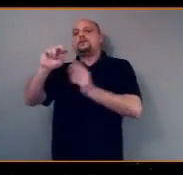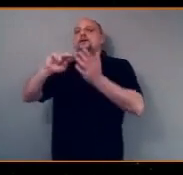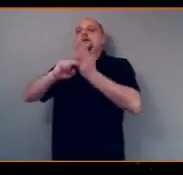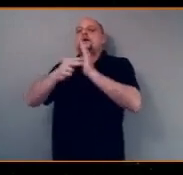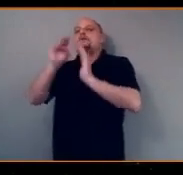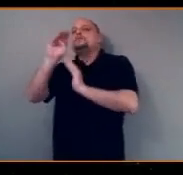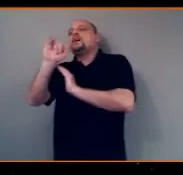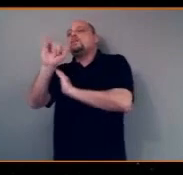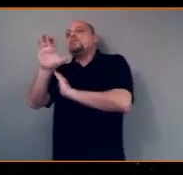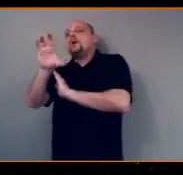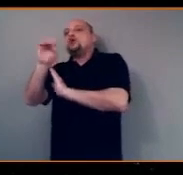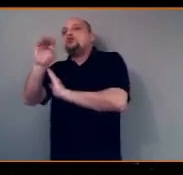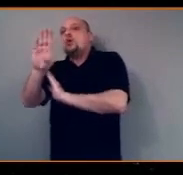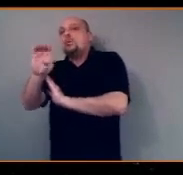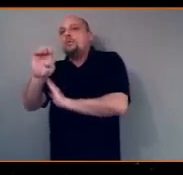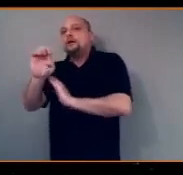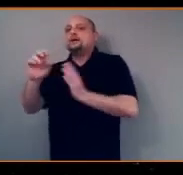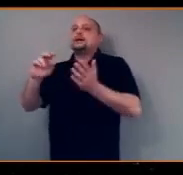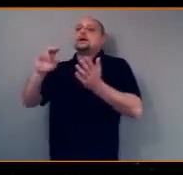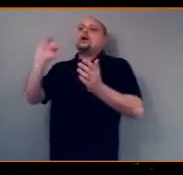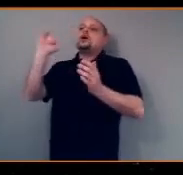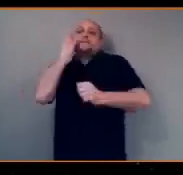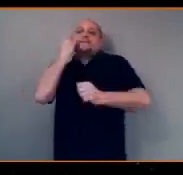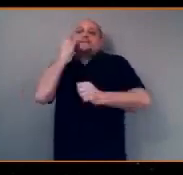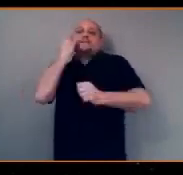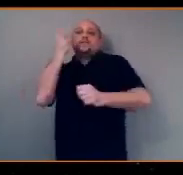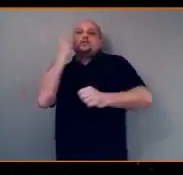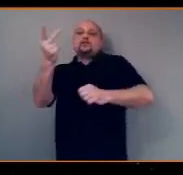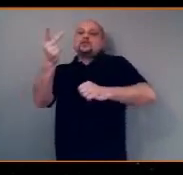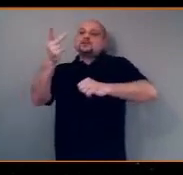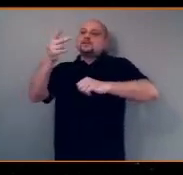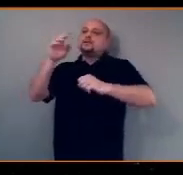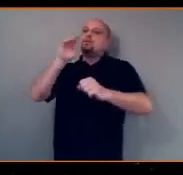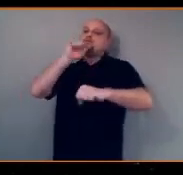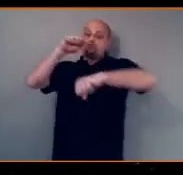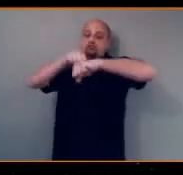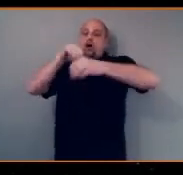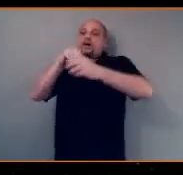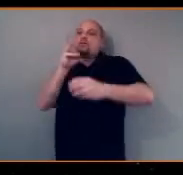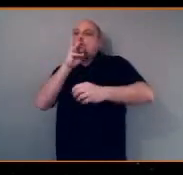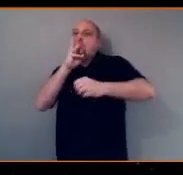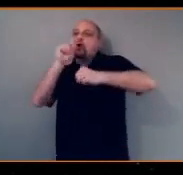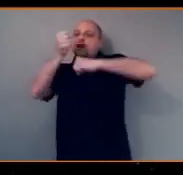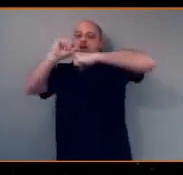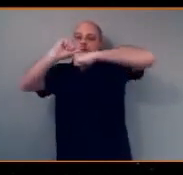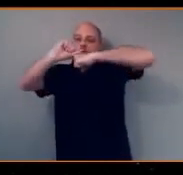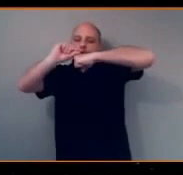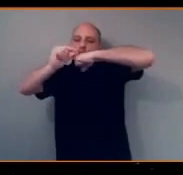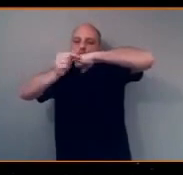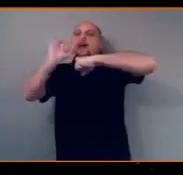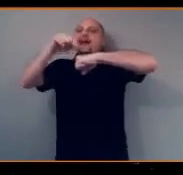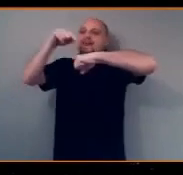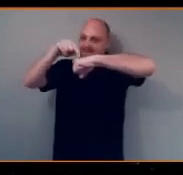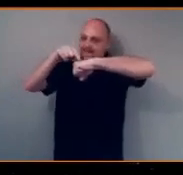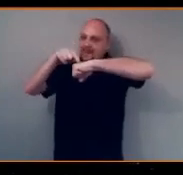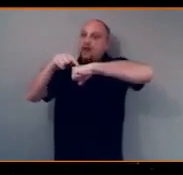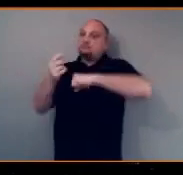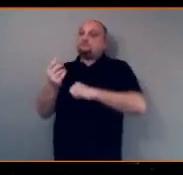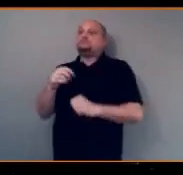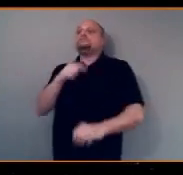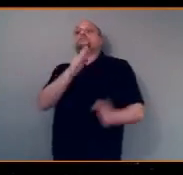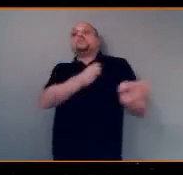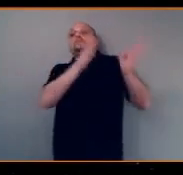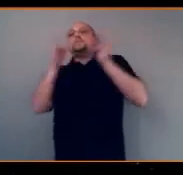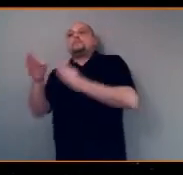of scuzzy mat on the surface of a rock in a pond, those microbial mats can get preserved. Organic